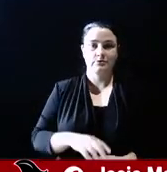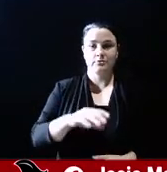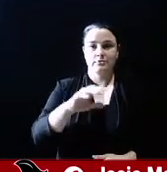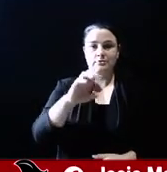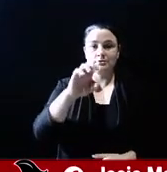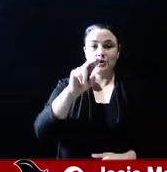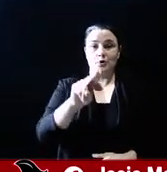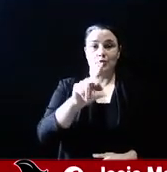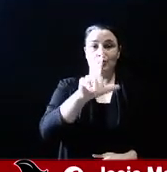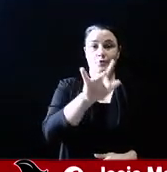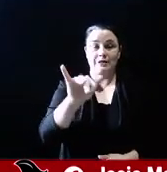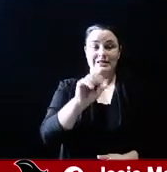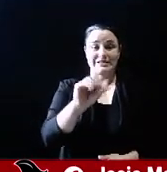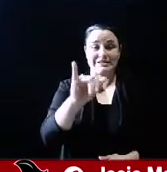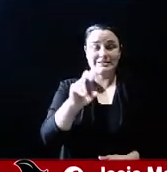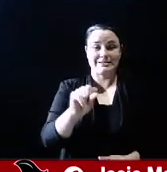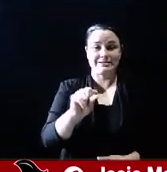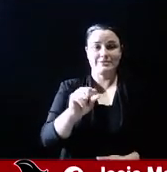Ulysses Garcia.